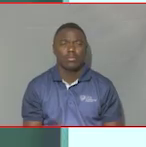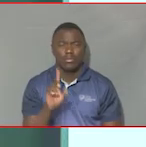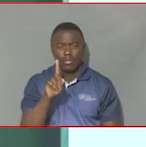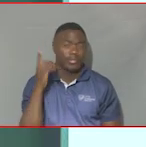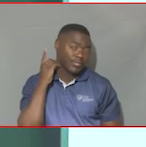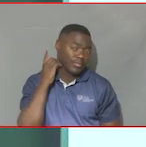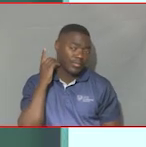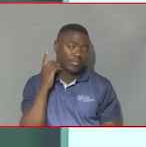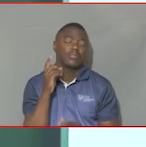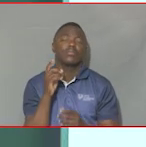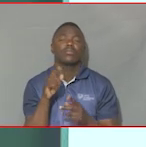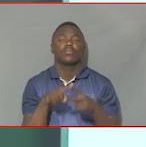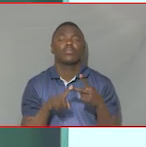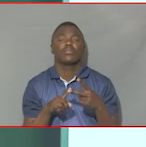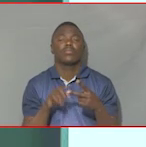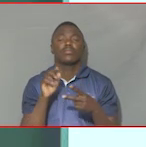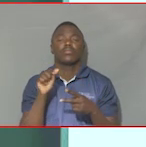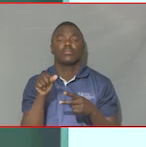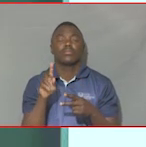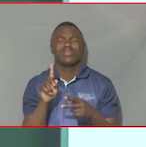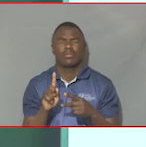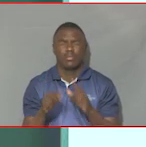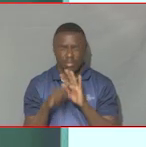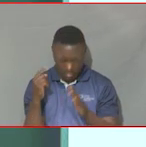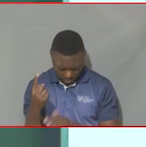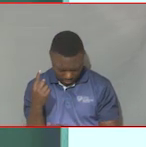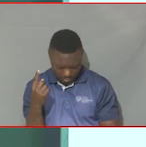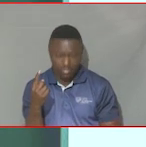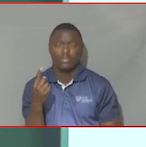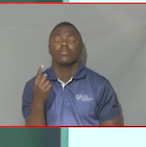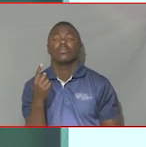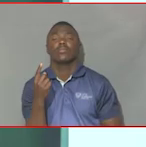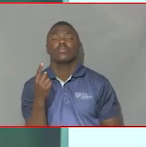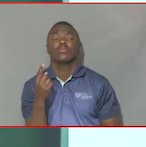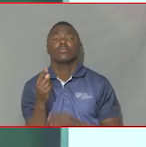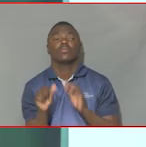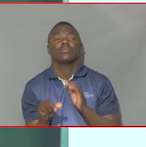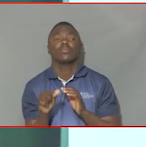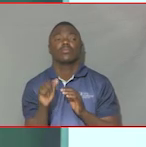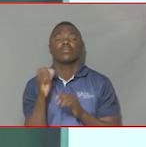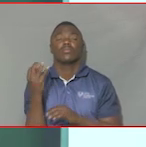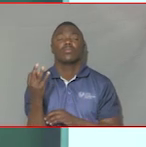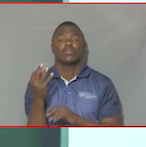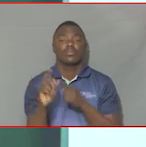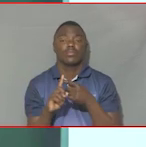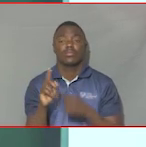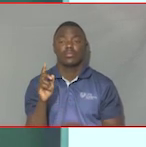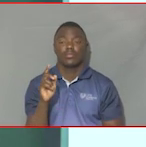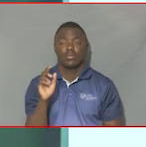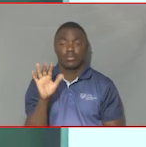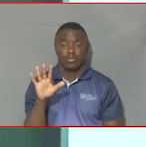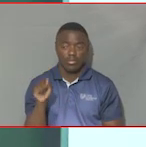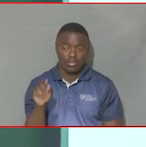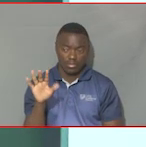we use the two formulas, Q1 minus 1,5 times the interquartile range and Q3 plus 1,5 times